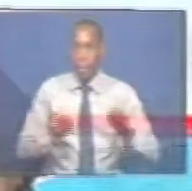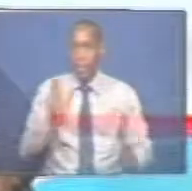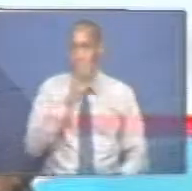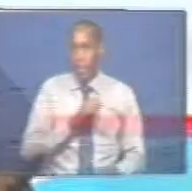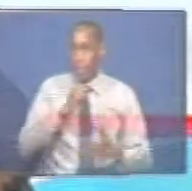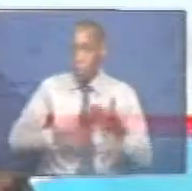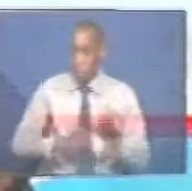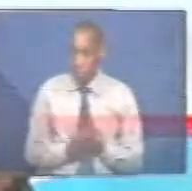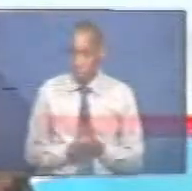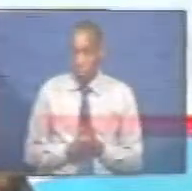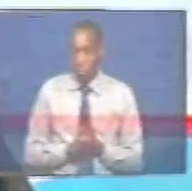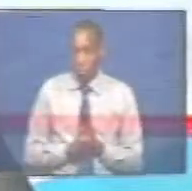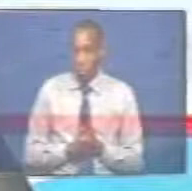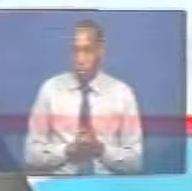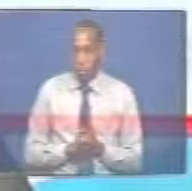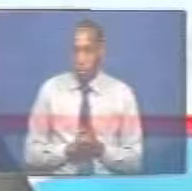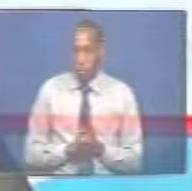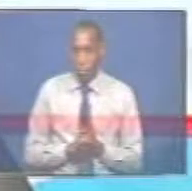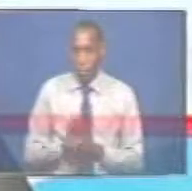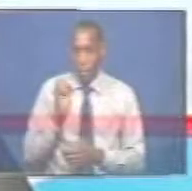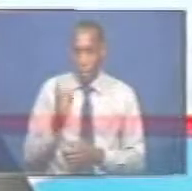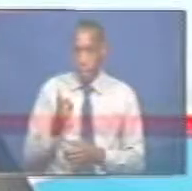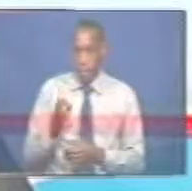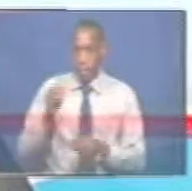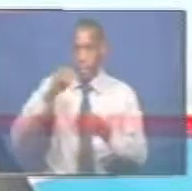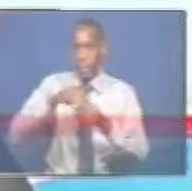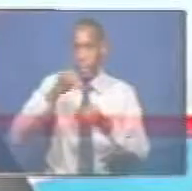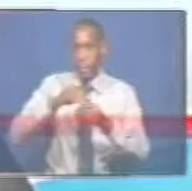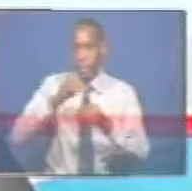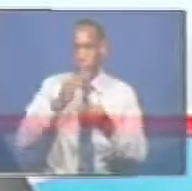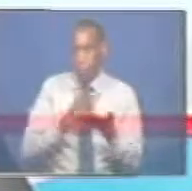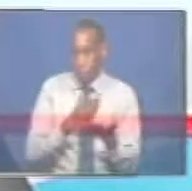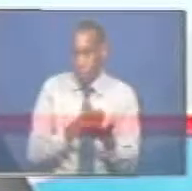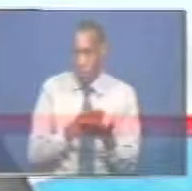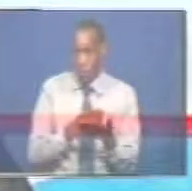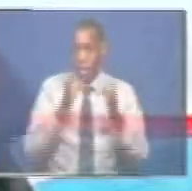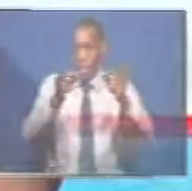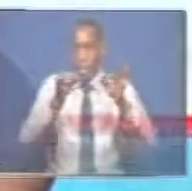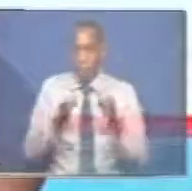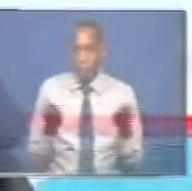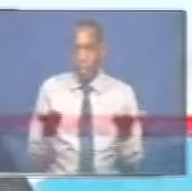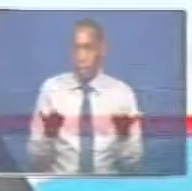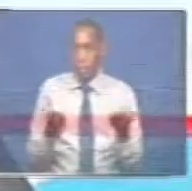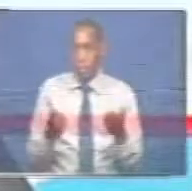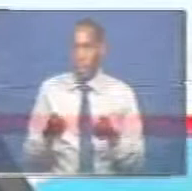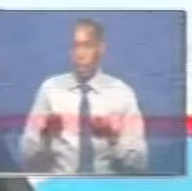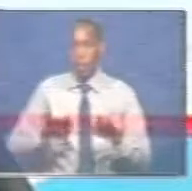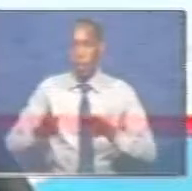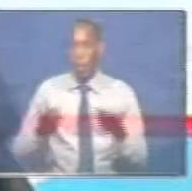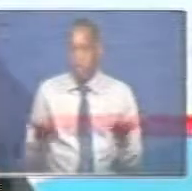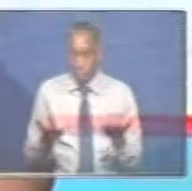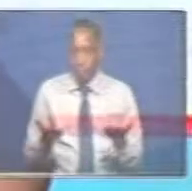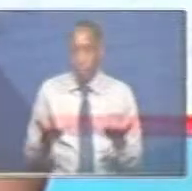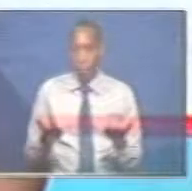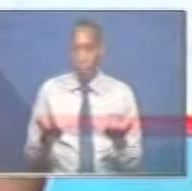like something to assure them that if I give you this money, accountability. It's accountability and management. Mm-hmm. It will end up in the